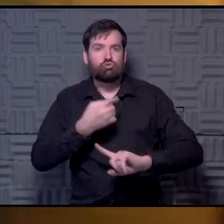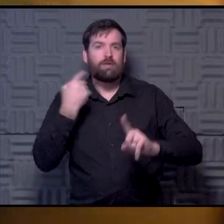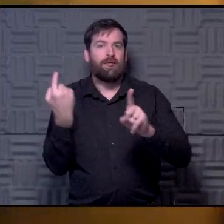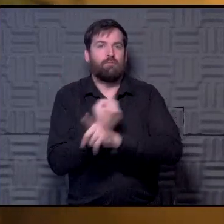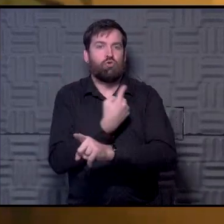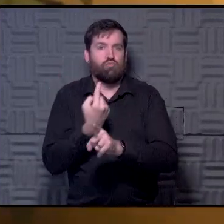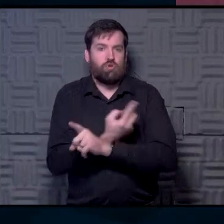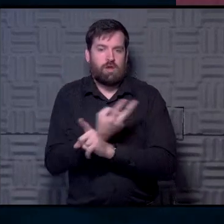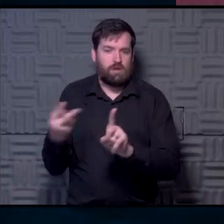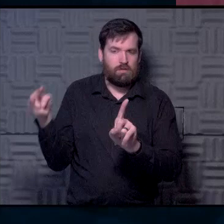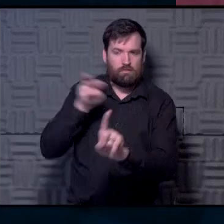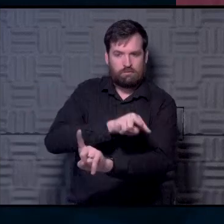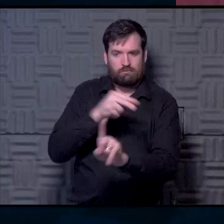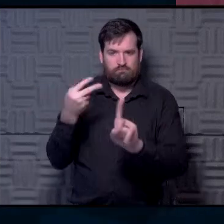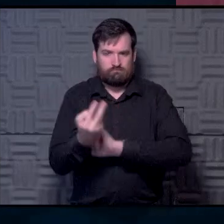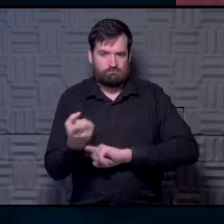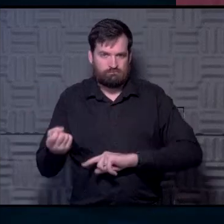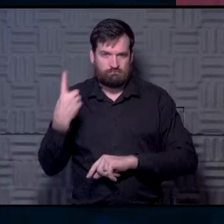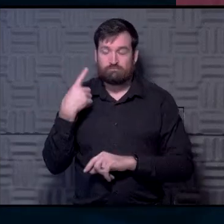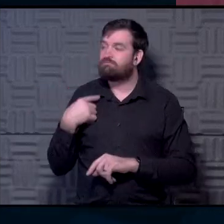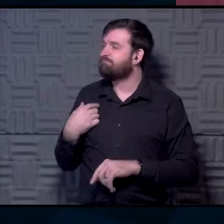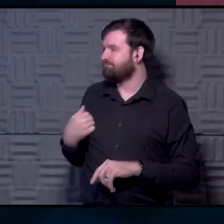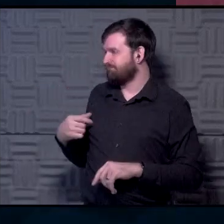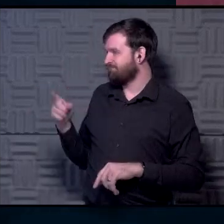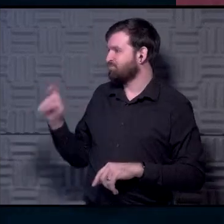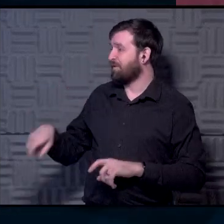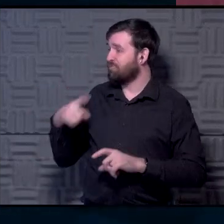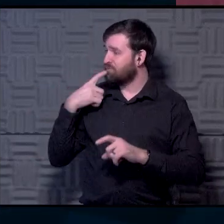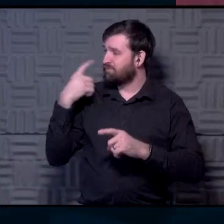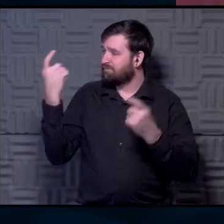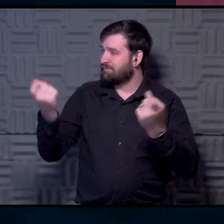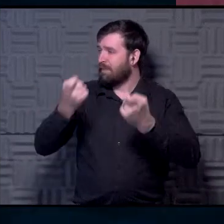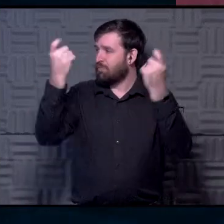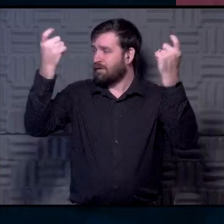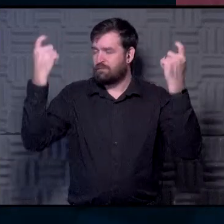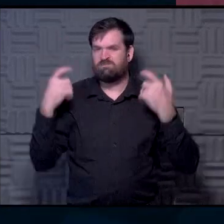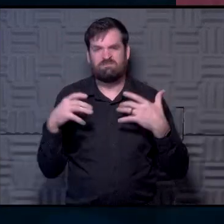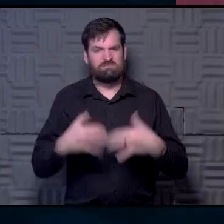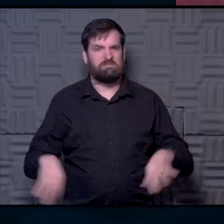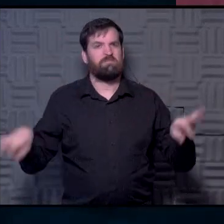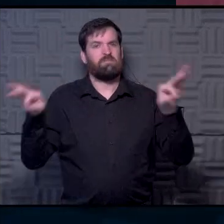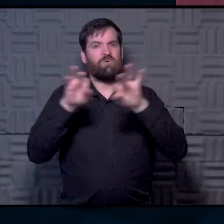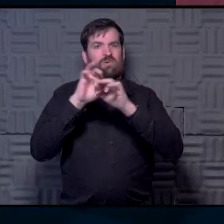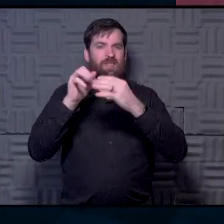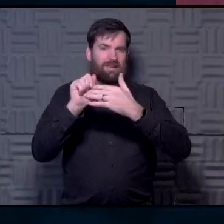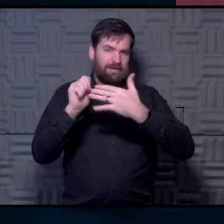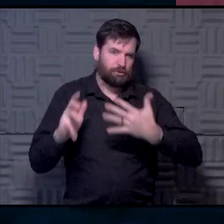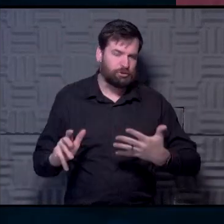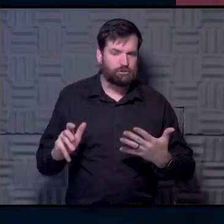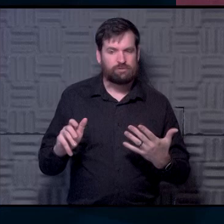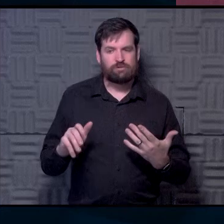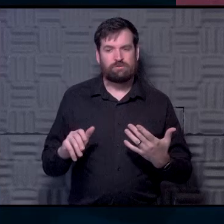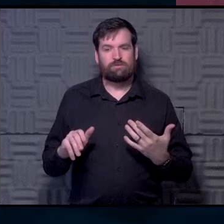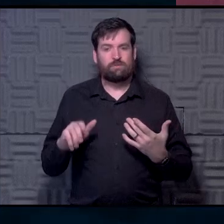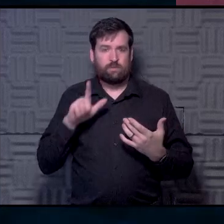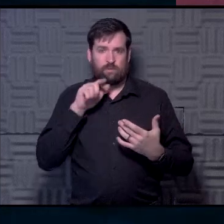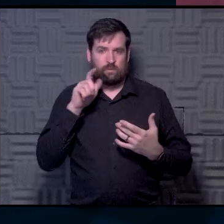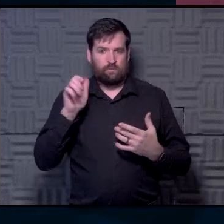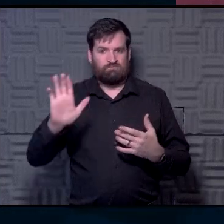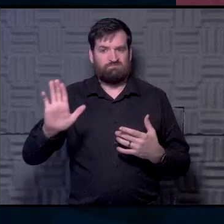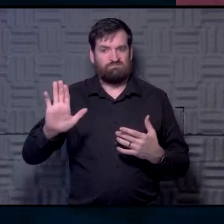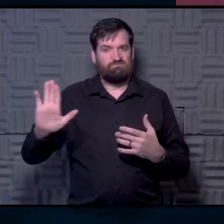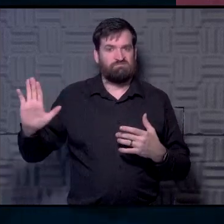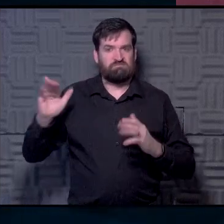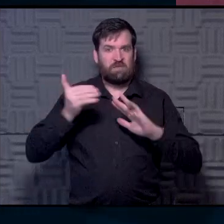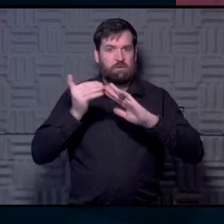applied. Yeah, and it feels like we have to celebrate when there are important leaders who come from communities